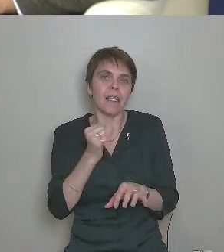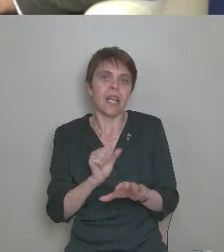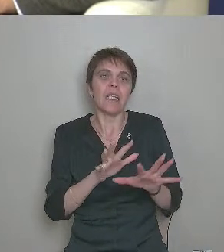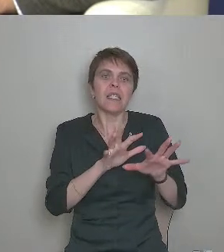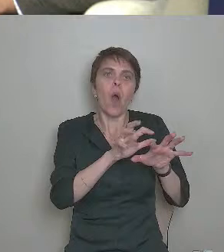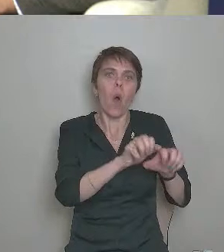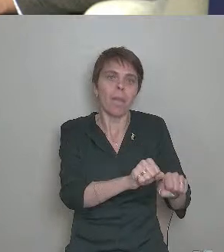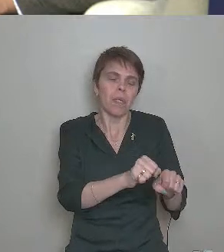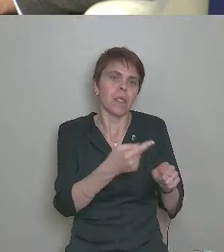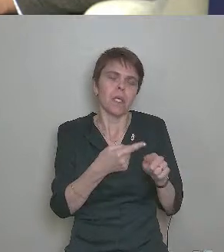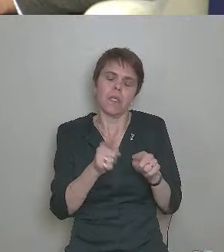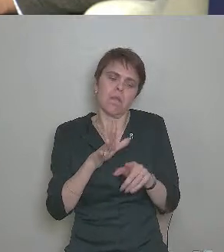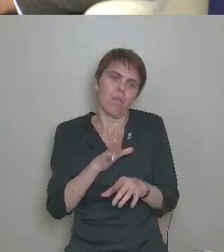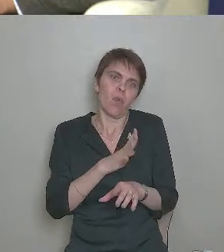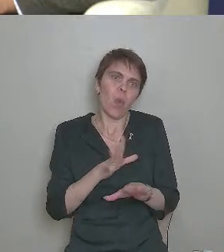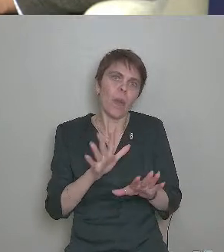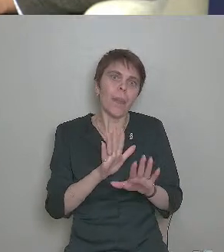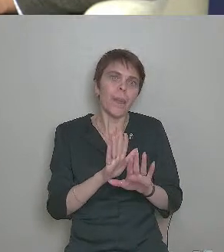were raided.